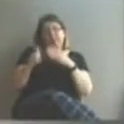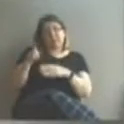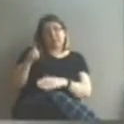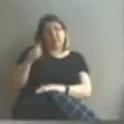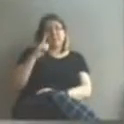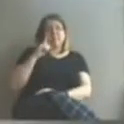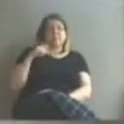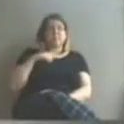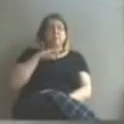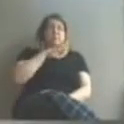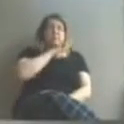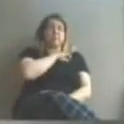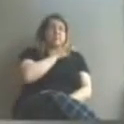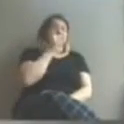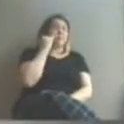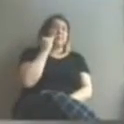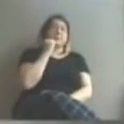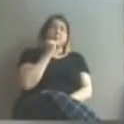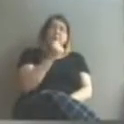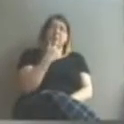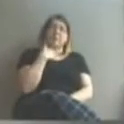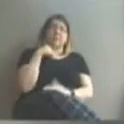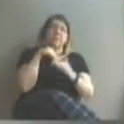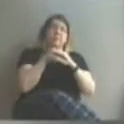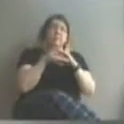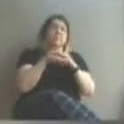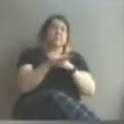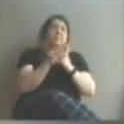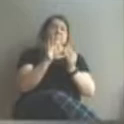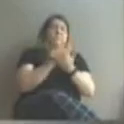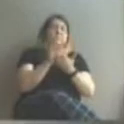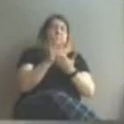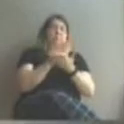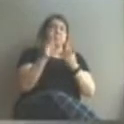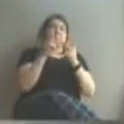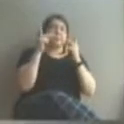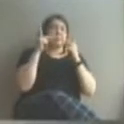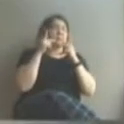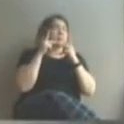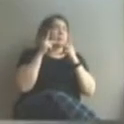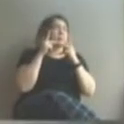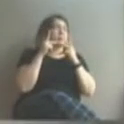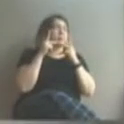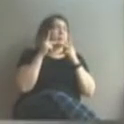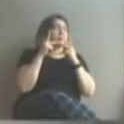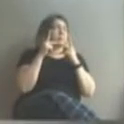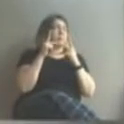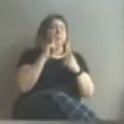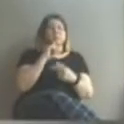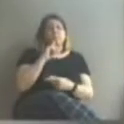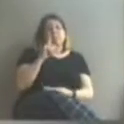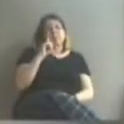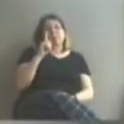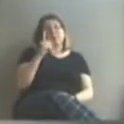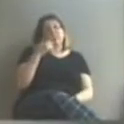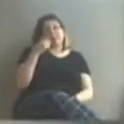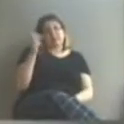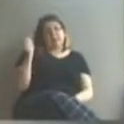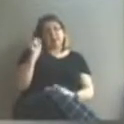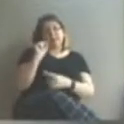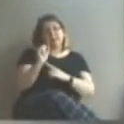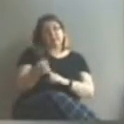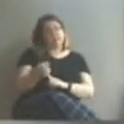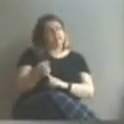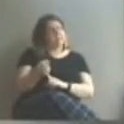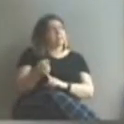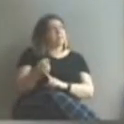to staffing if they're not going to have access to the custodial positions? And that is true, I think, in some of the high school